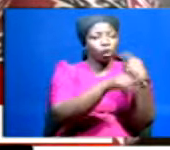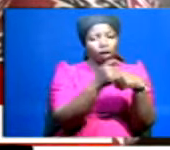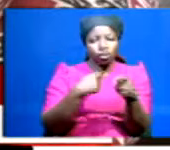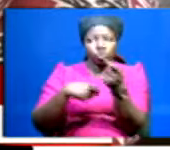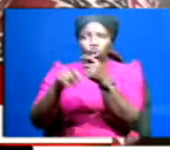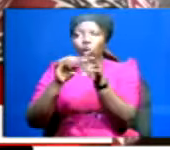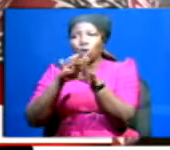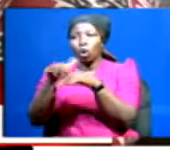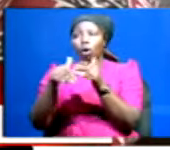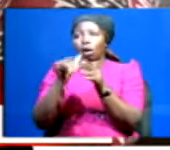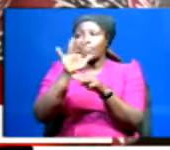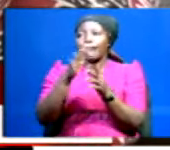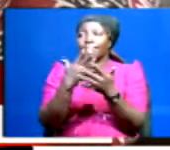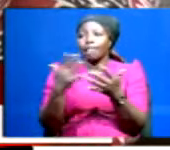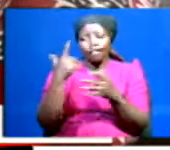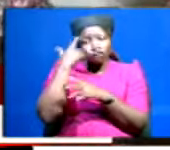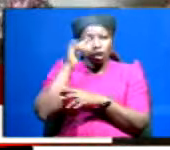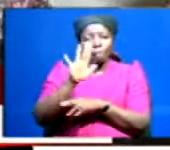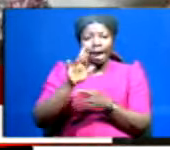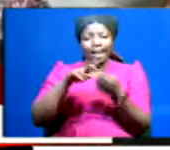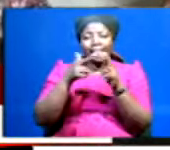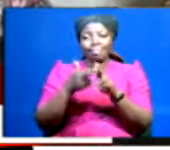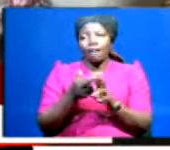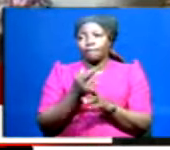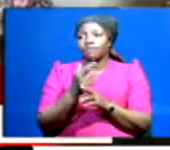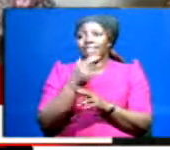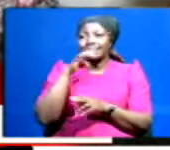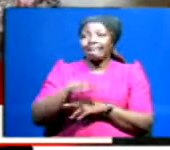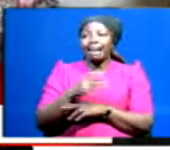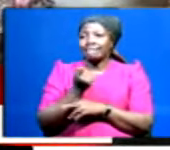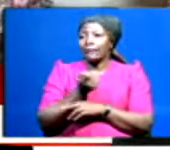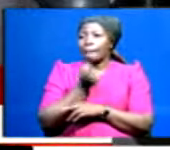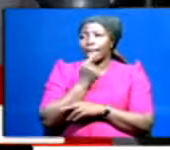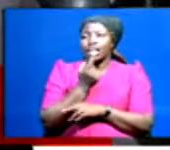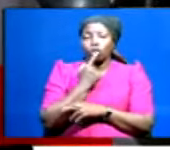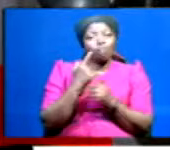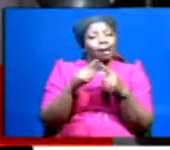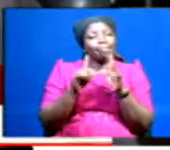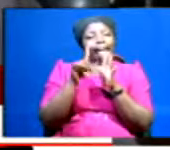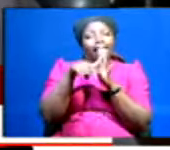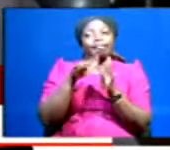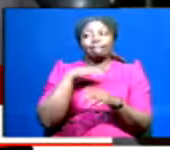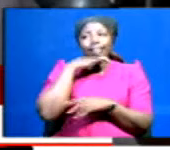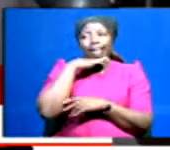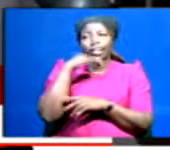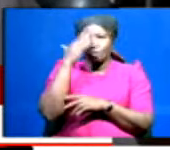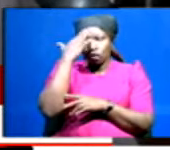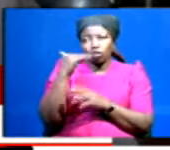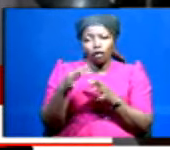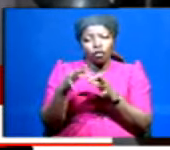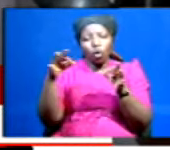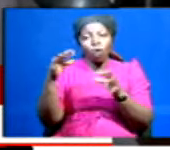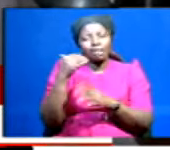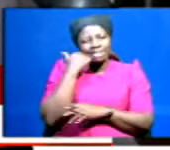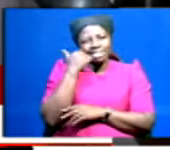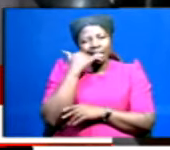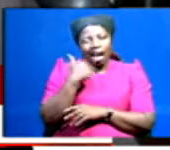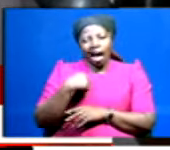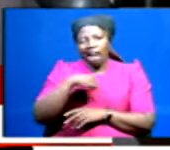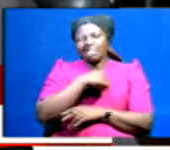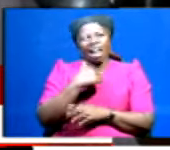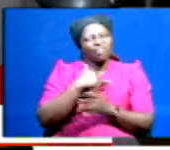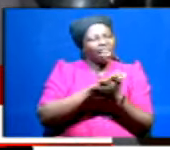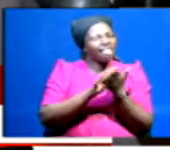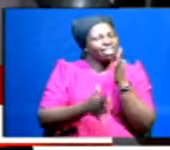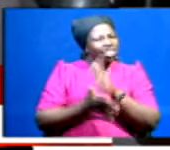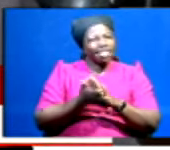property for their kin's medical bills, only for him to succumb from the long illness. Sisi hatuna, hata hatuna kitu. Kwa